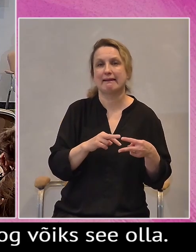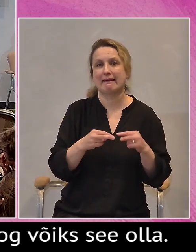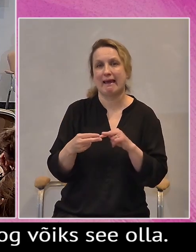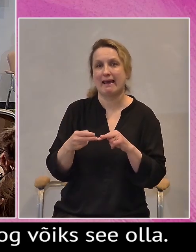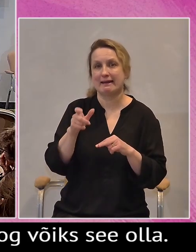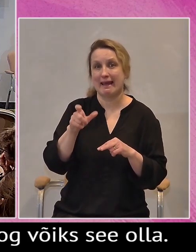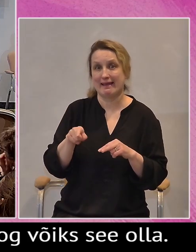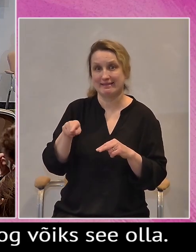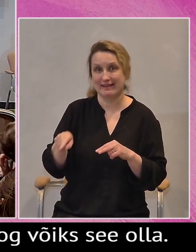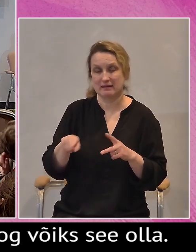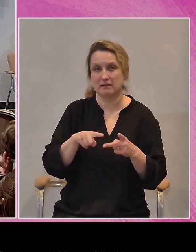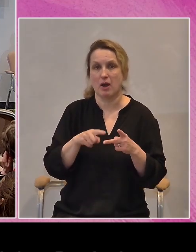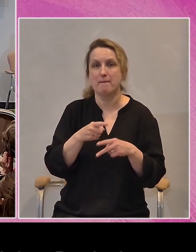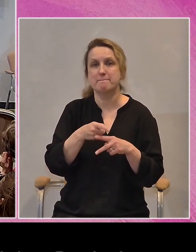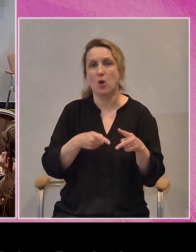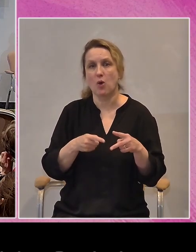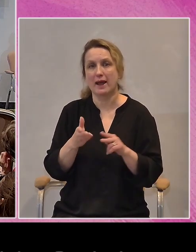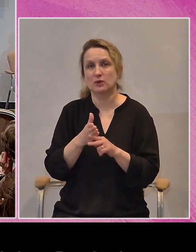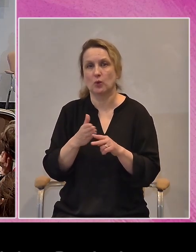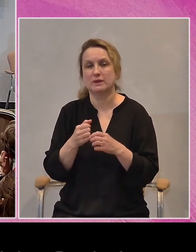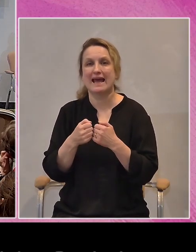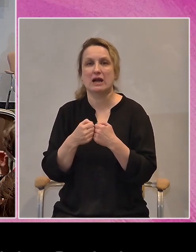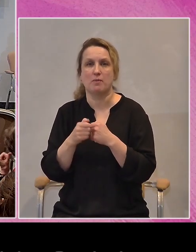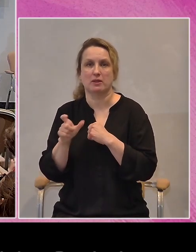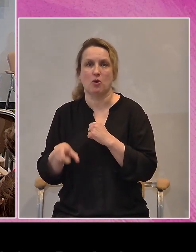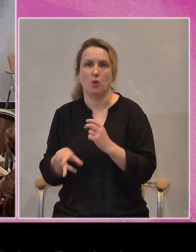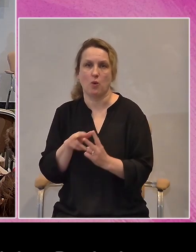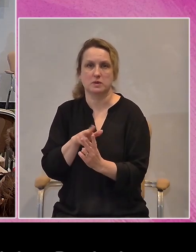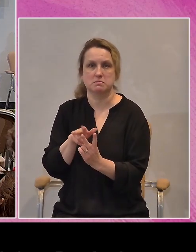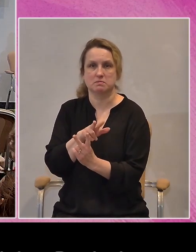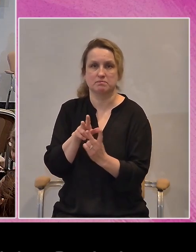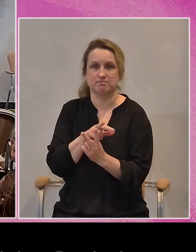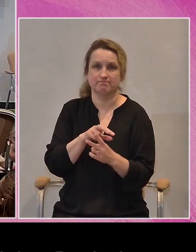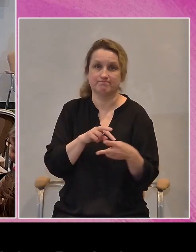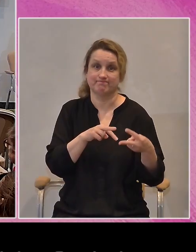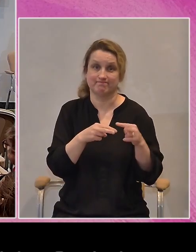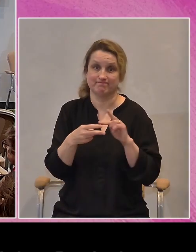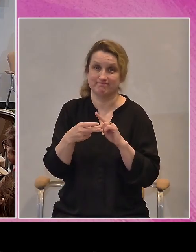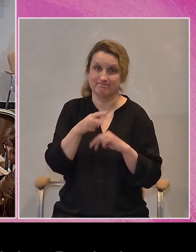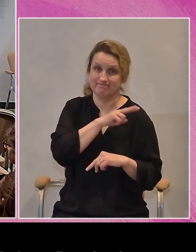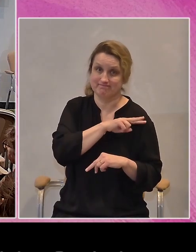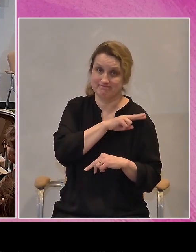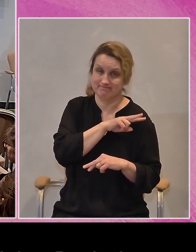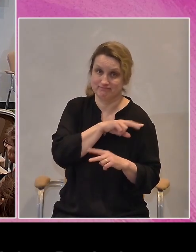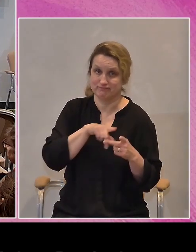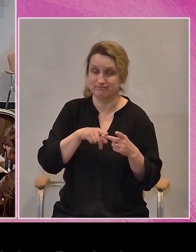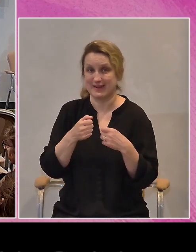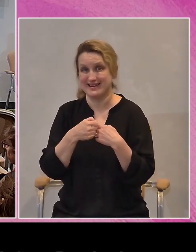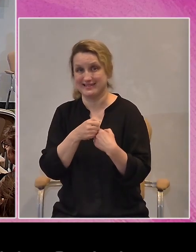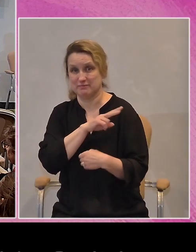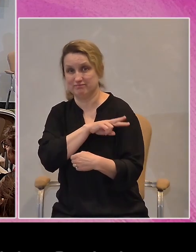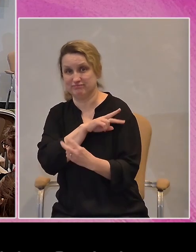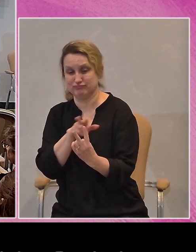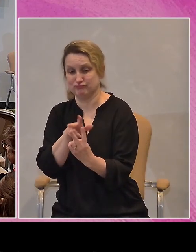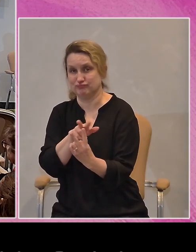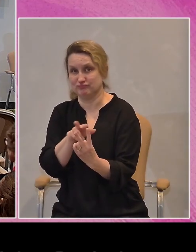When it has been a doctor, then in half of the cases it's been the GP, in half of the cases it has been